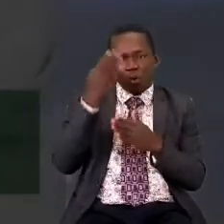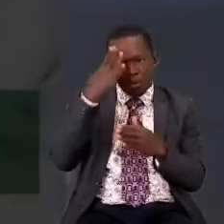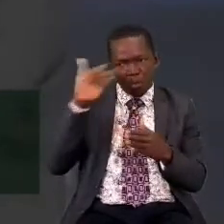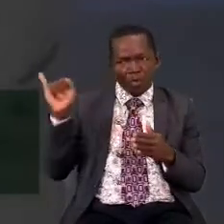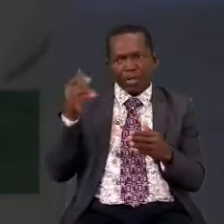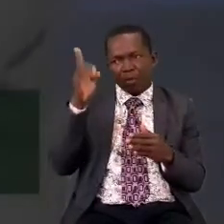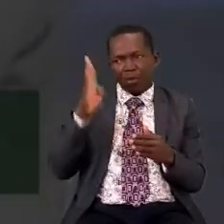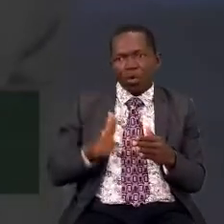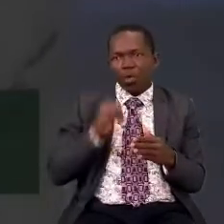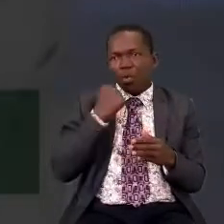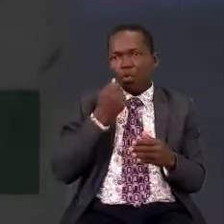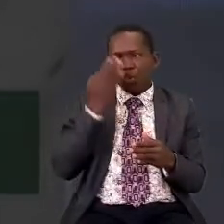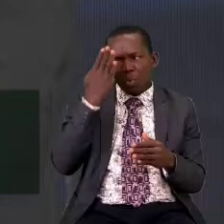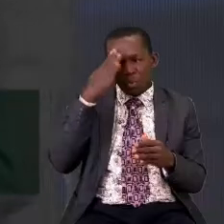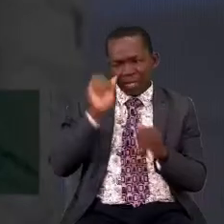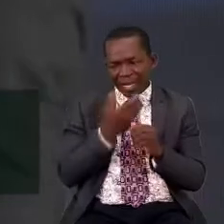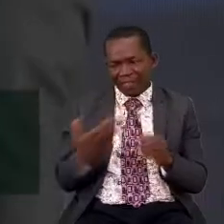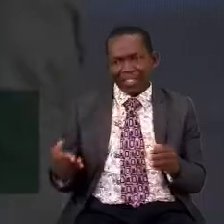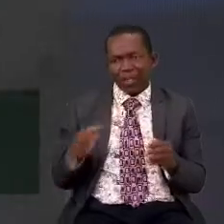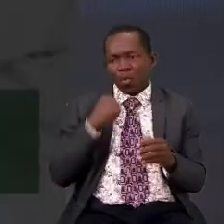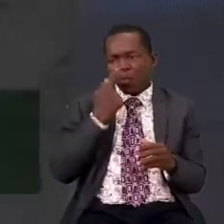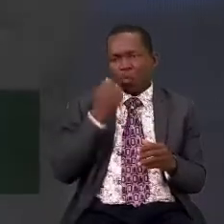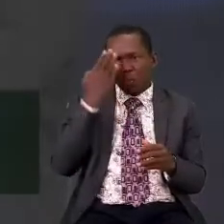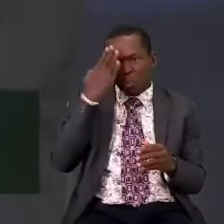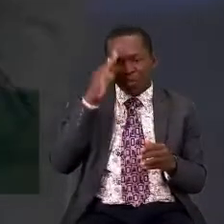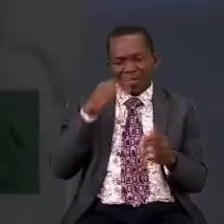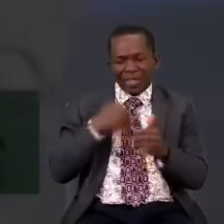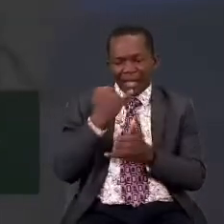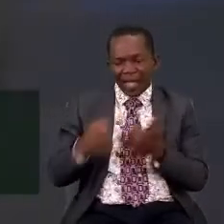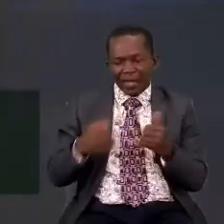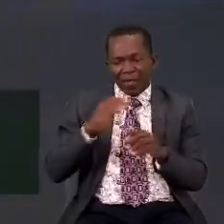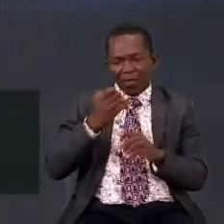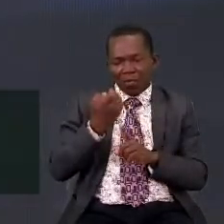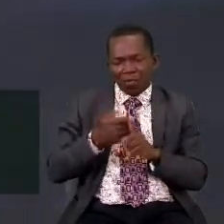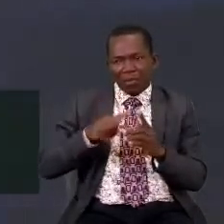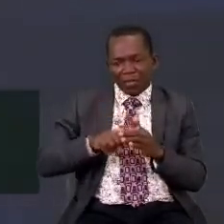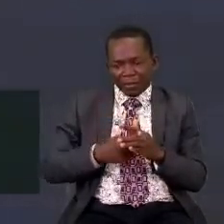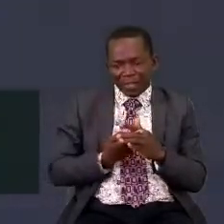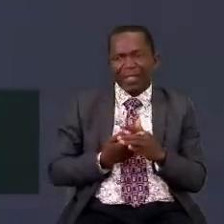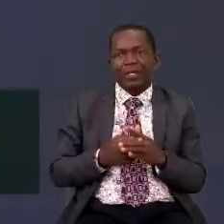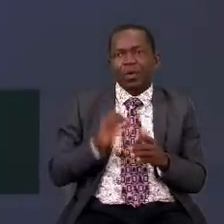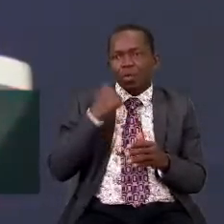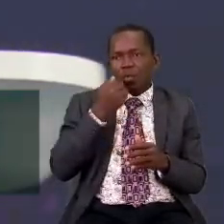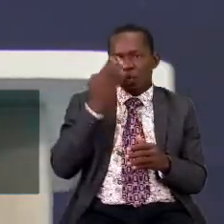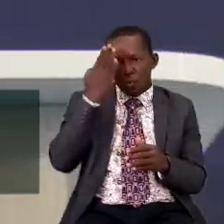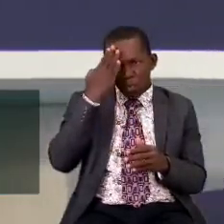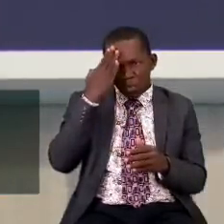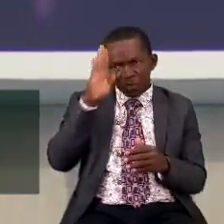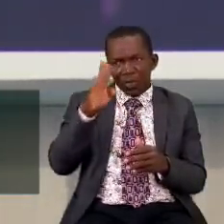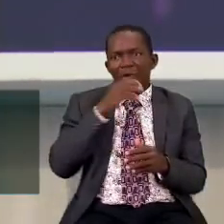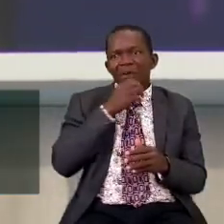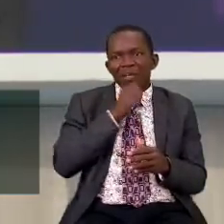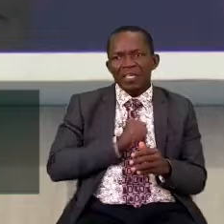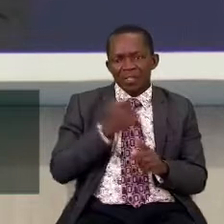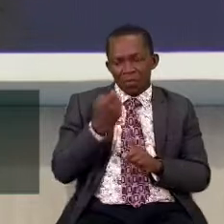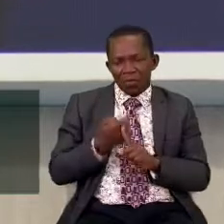time from when you were a little baby. The Lord who knew, omniscient, he knows all things. He knew where you